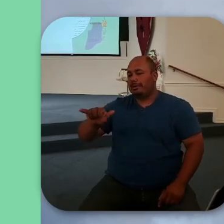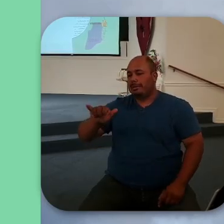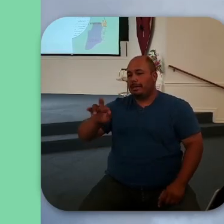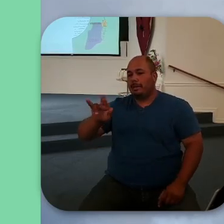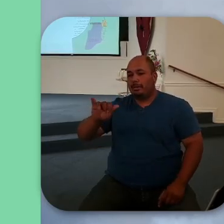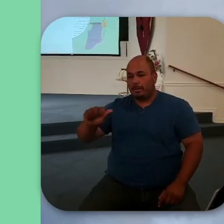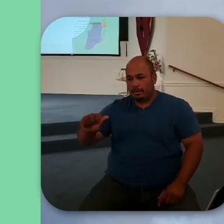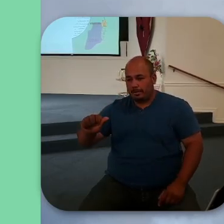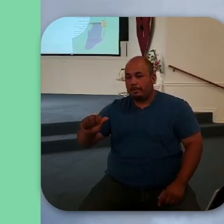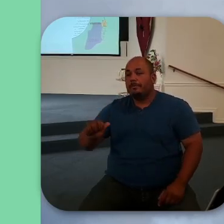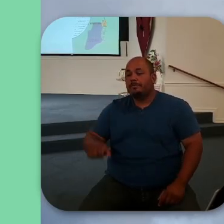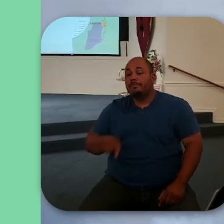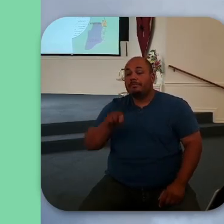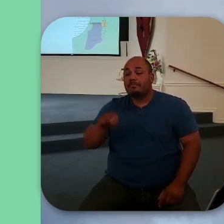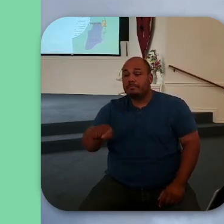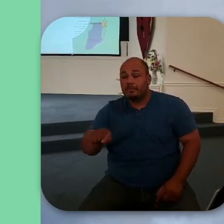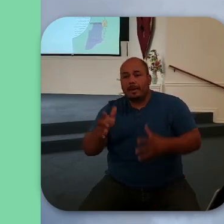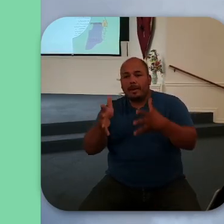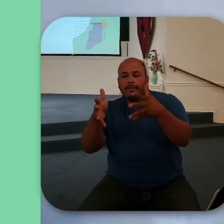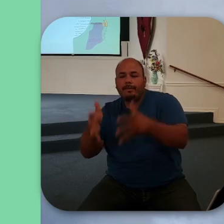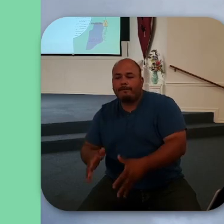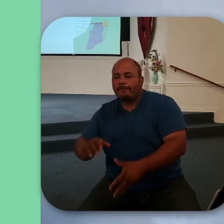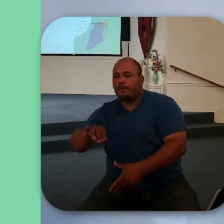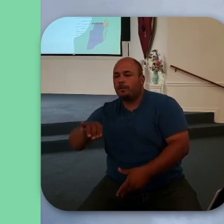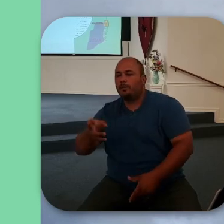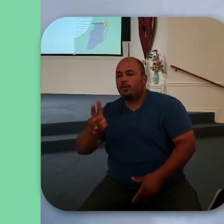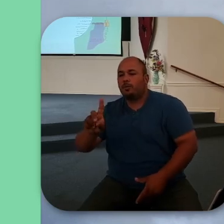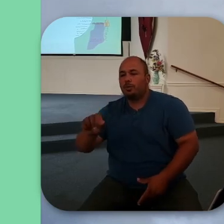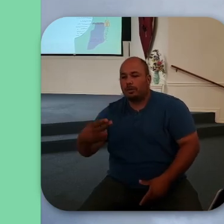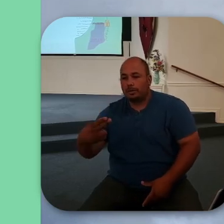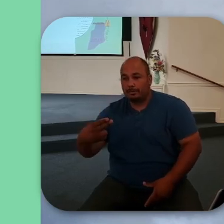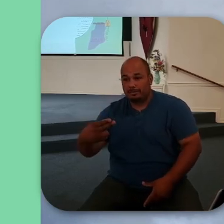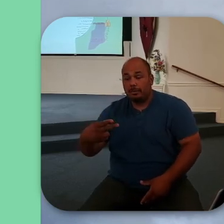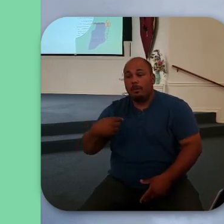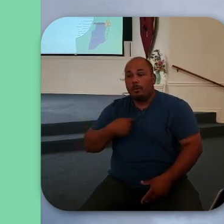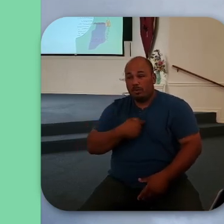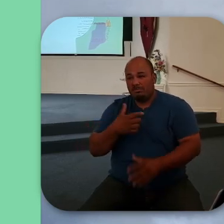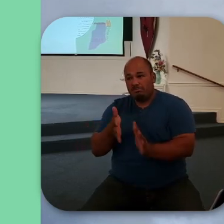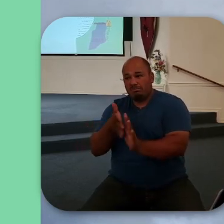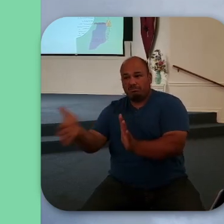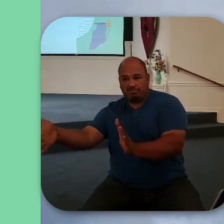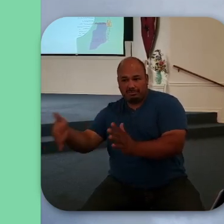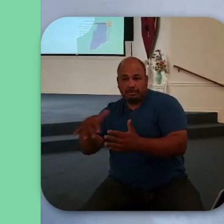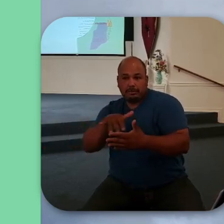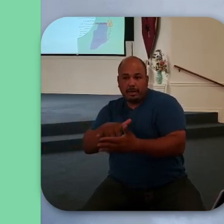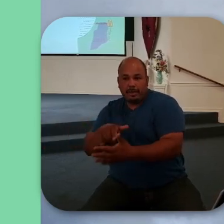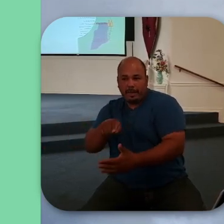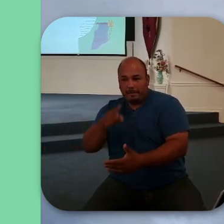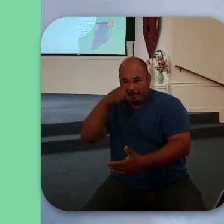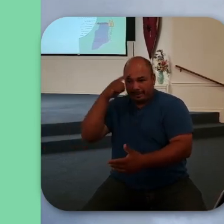south. And so for the rest of this sermon series, we'll be studying just the kings of Judah.